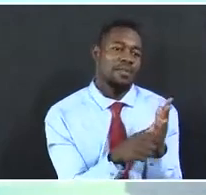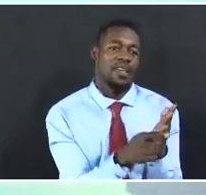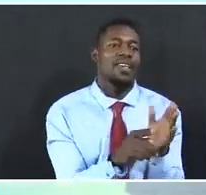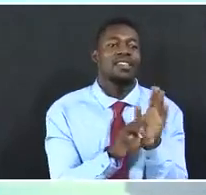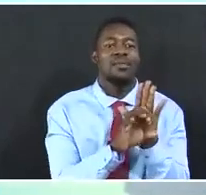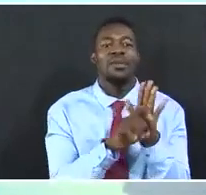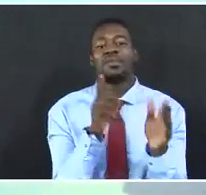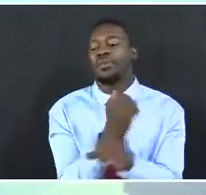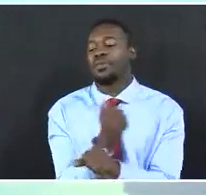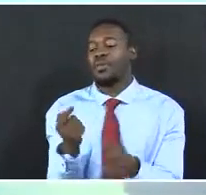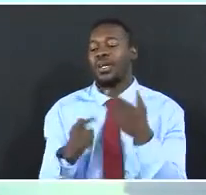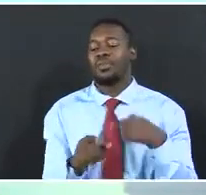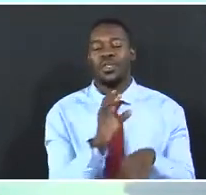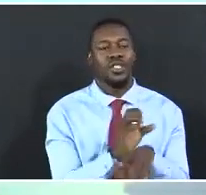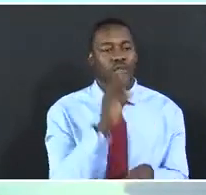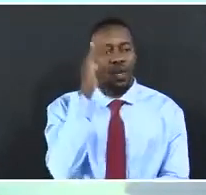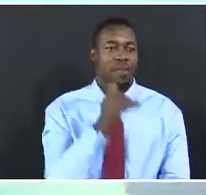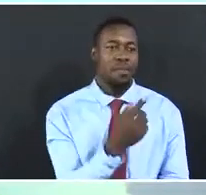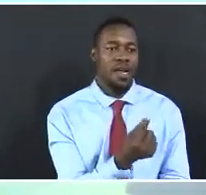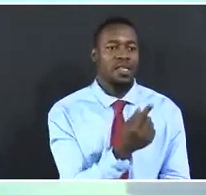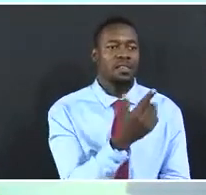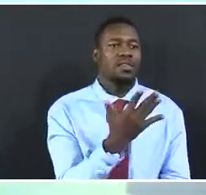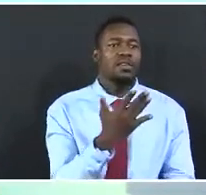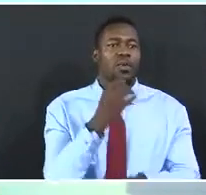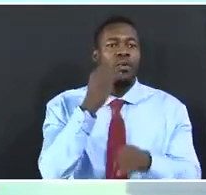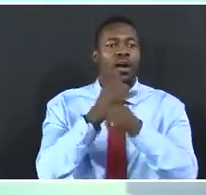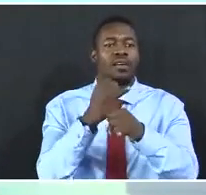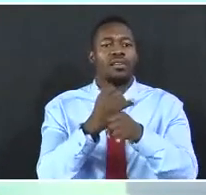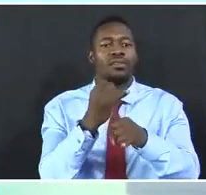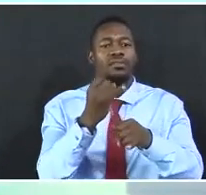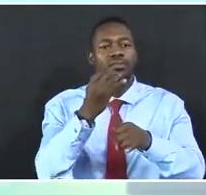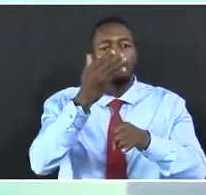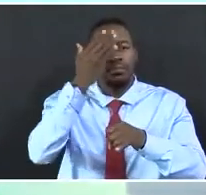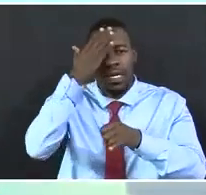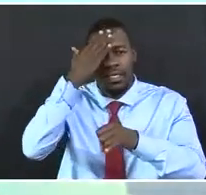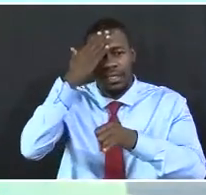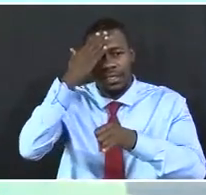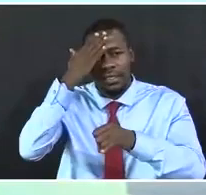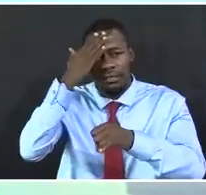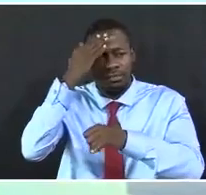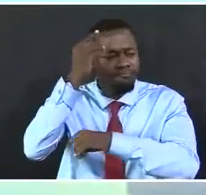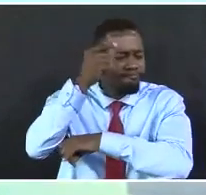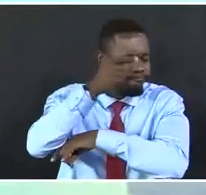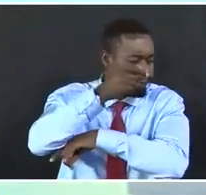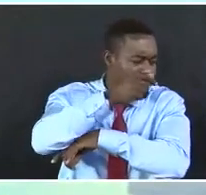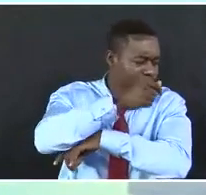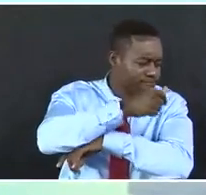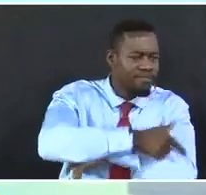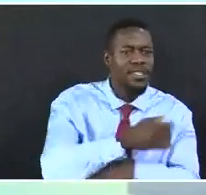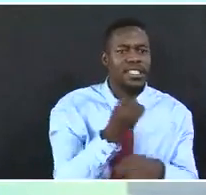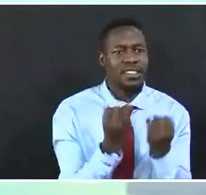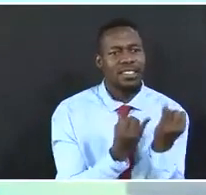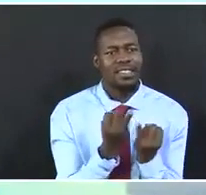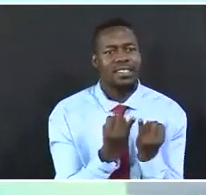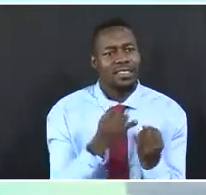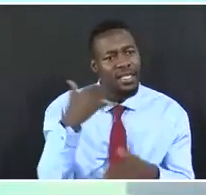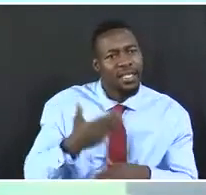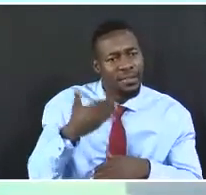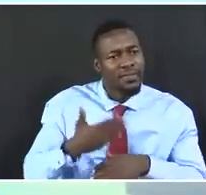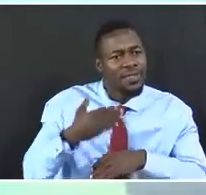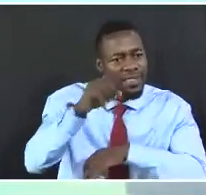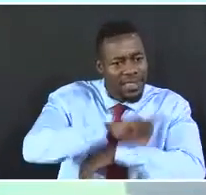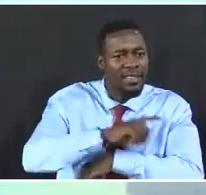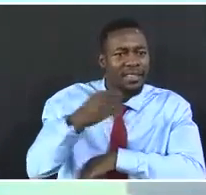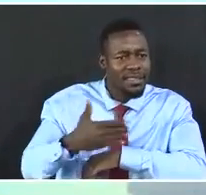that becomes an obsession in our lives, okay? Like, for example, you may be having a business that is running today, but you are in